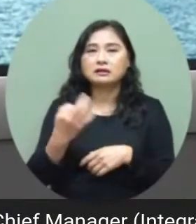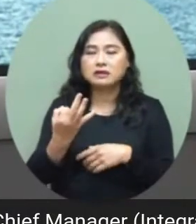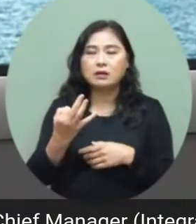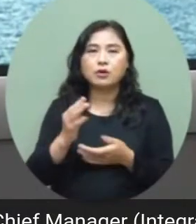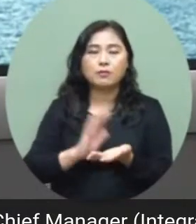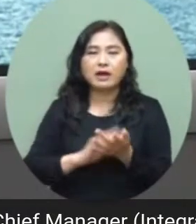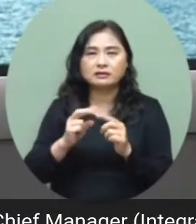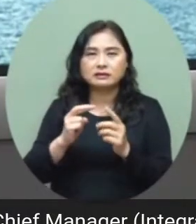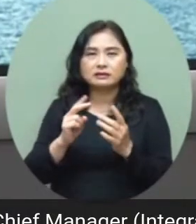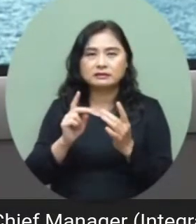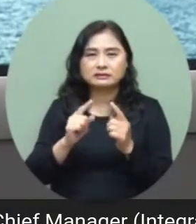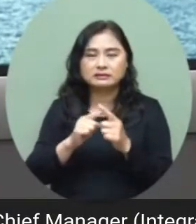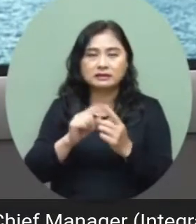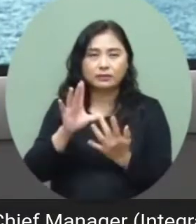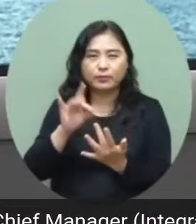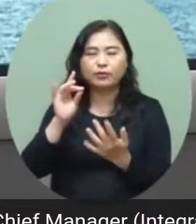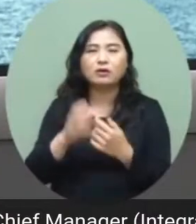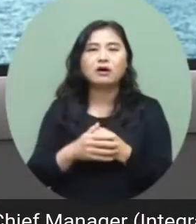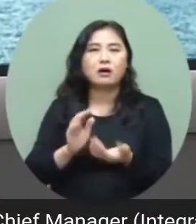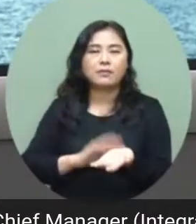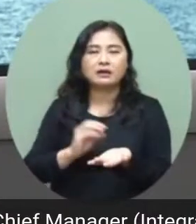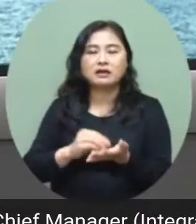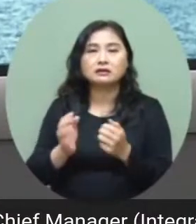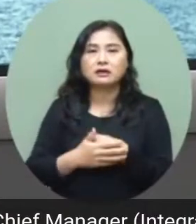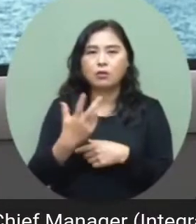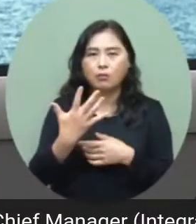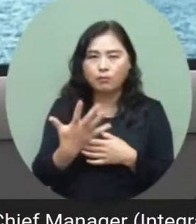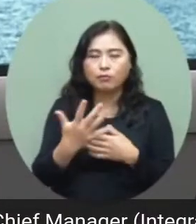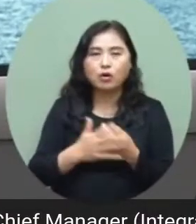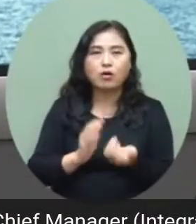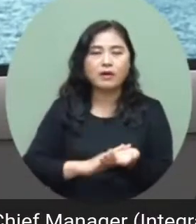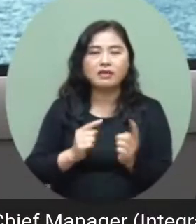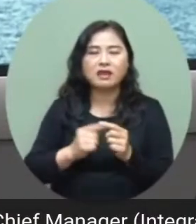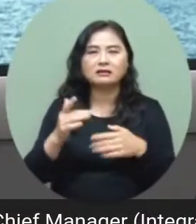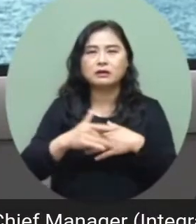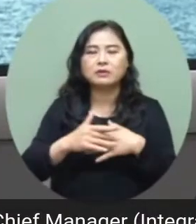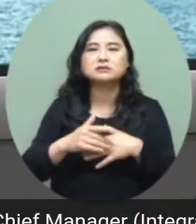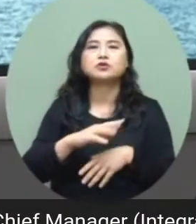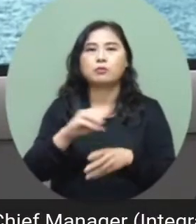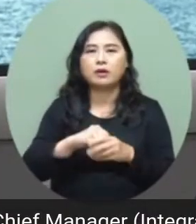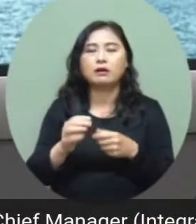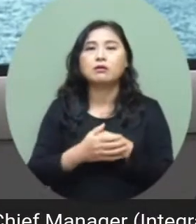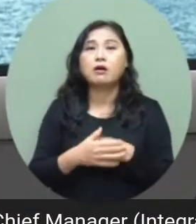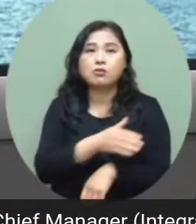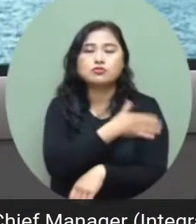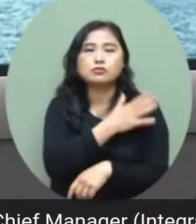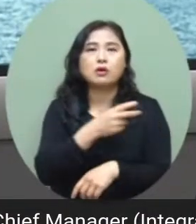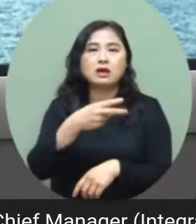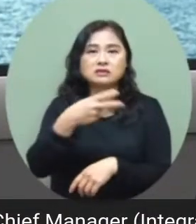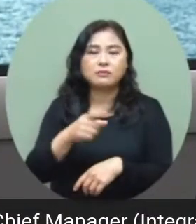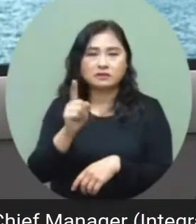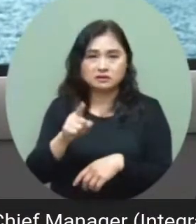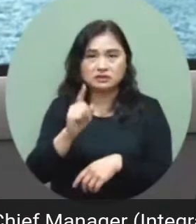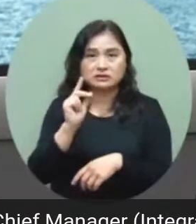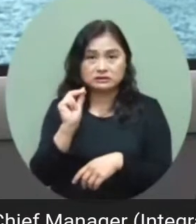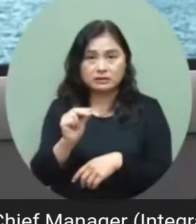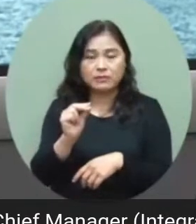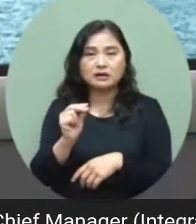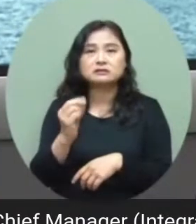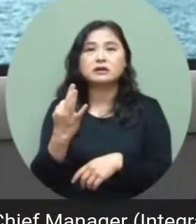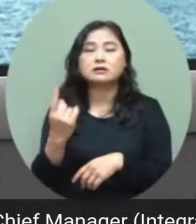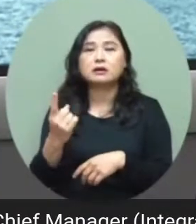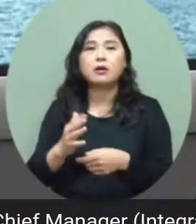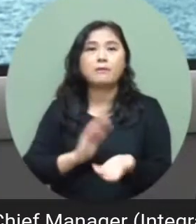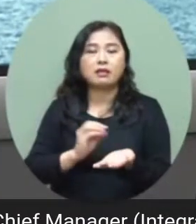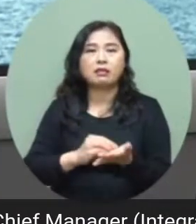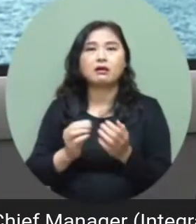1,544 patients were released, and 5 were classified as close contacts. And then out of the staff, there